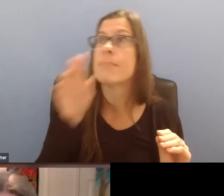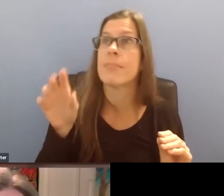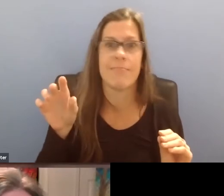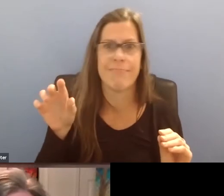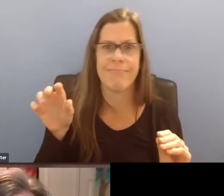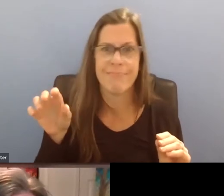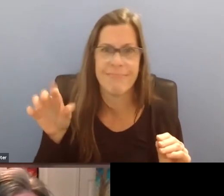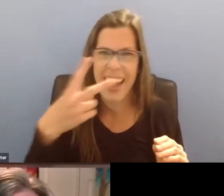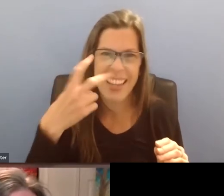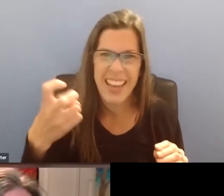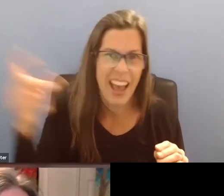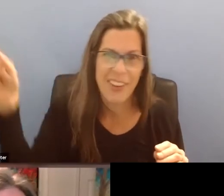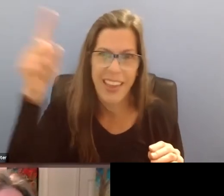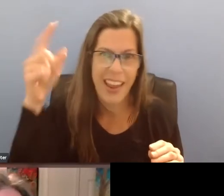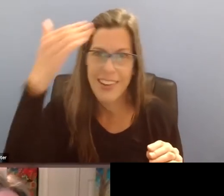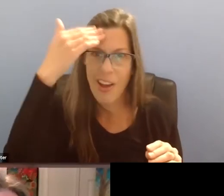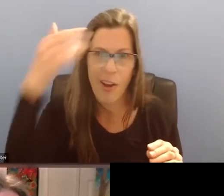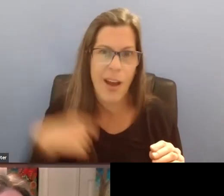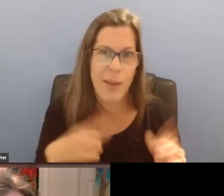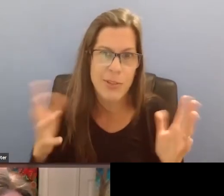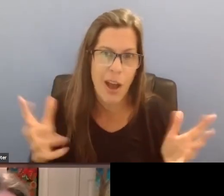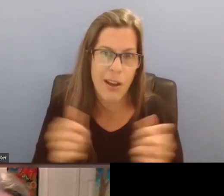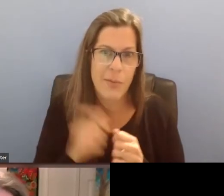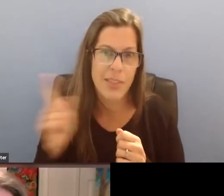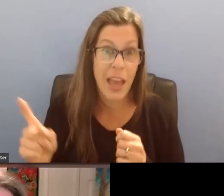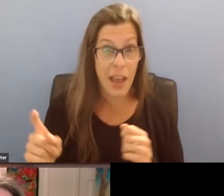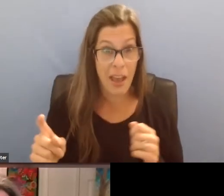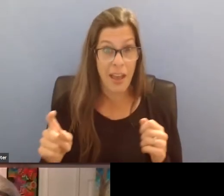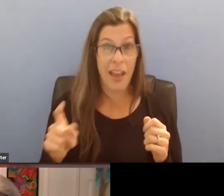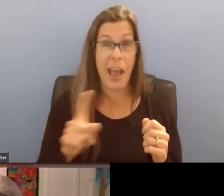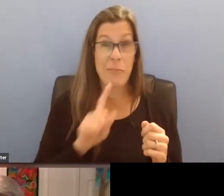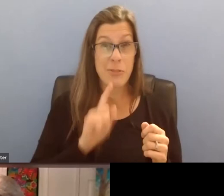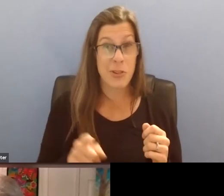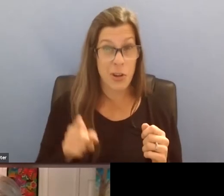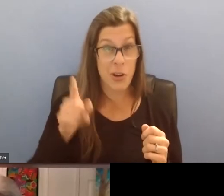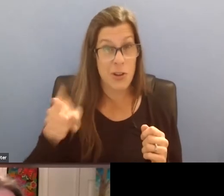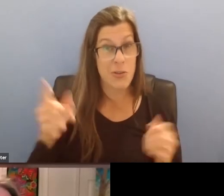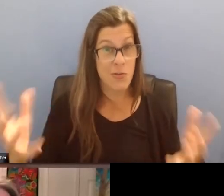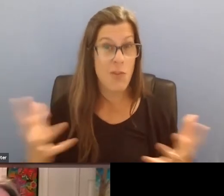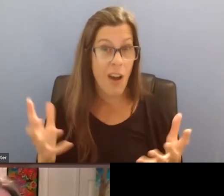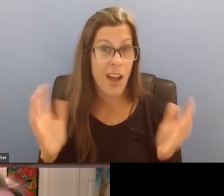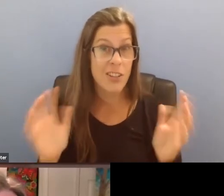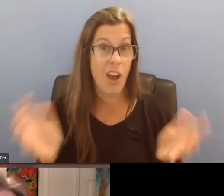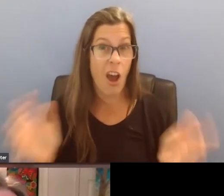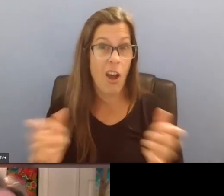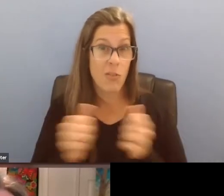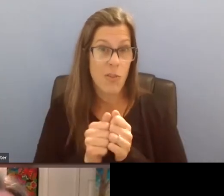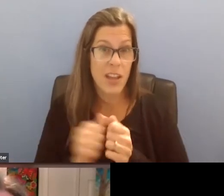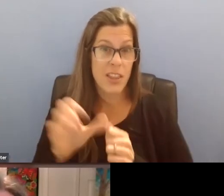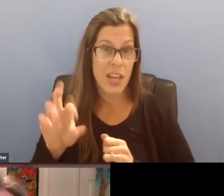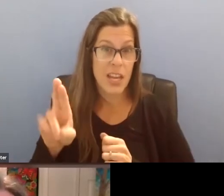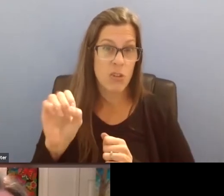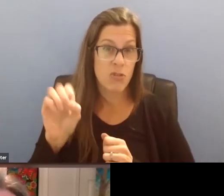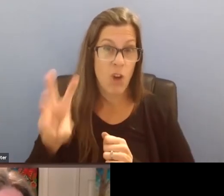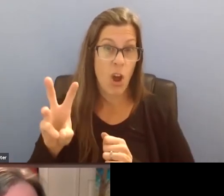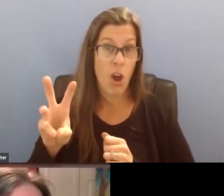I'm sure you wouldn't be the first person who wanted to have a conversation with a crow. I know back back home in Australia, our laughing kookaburras